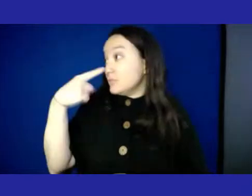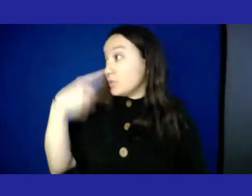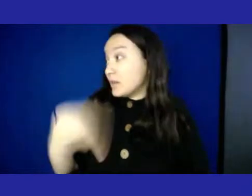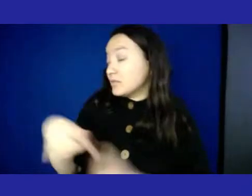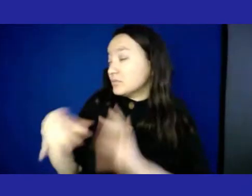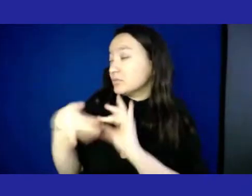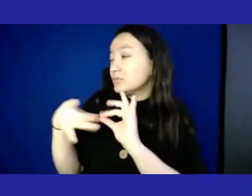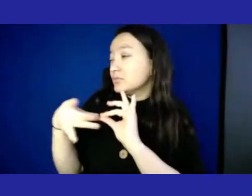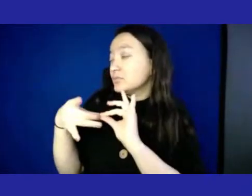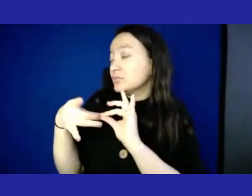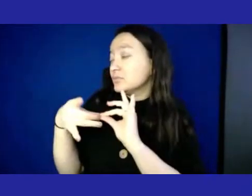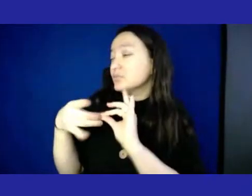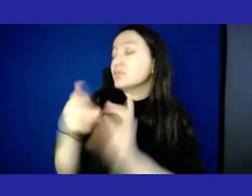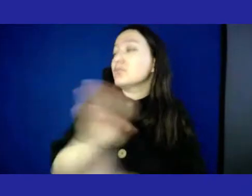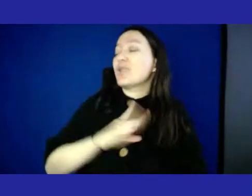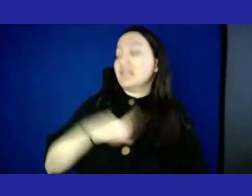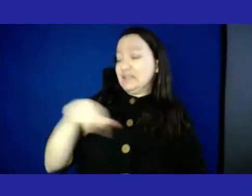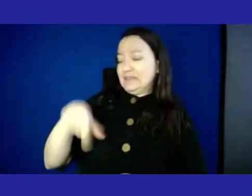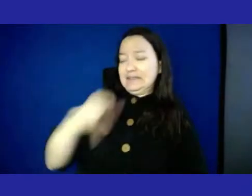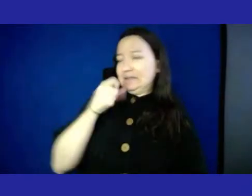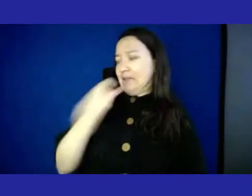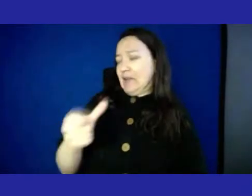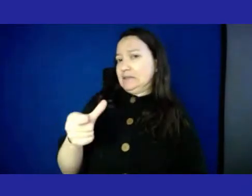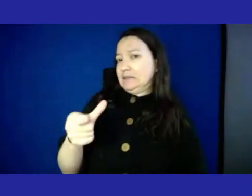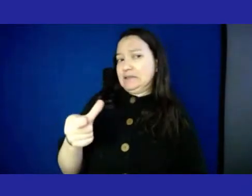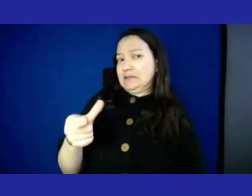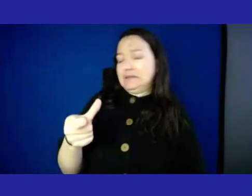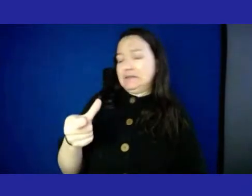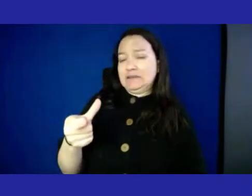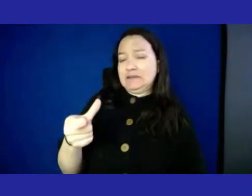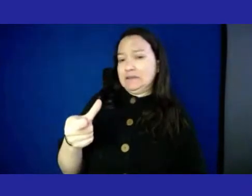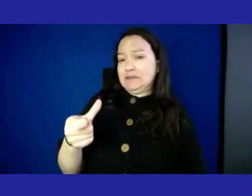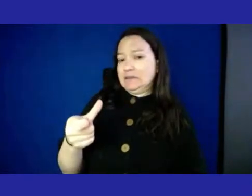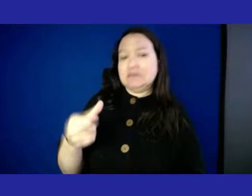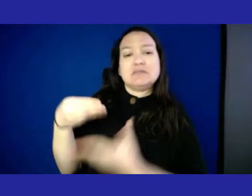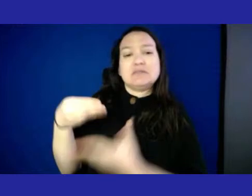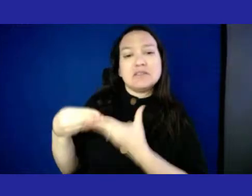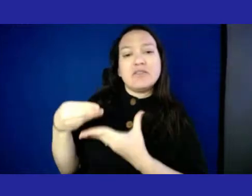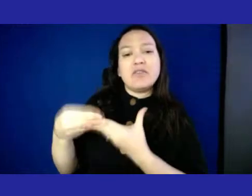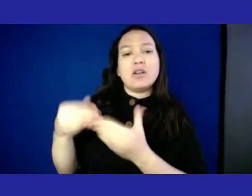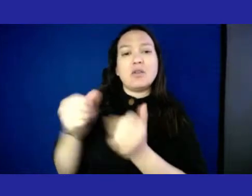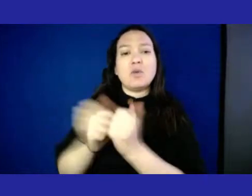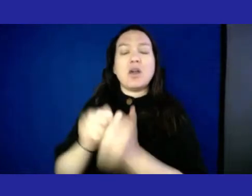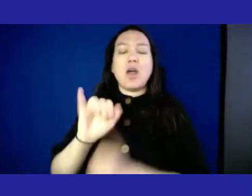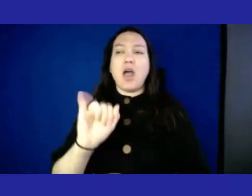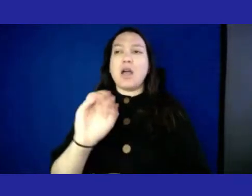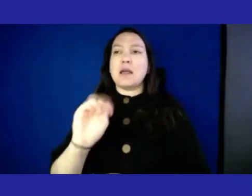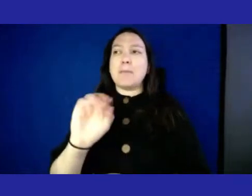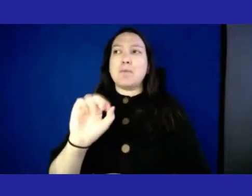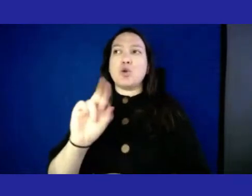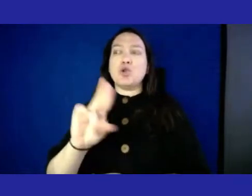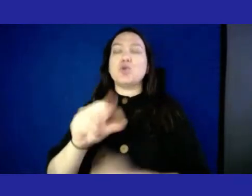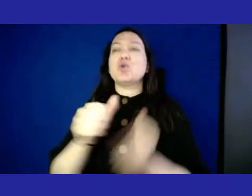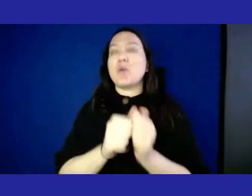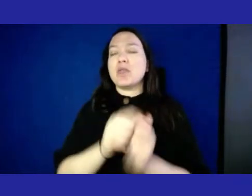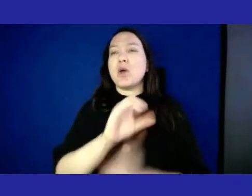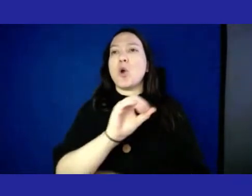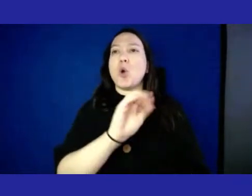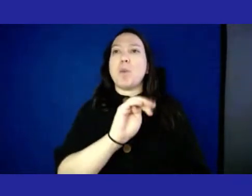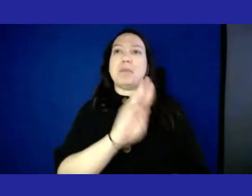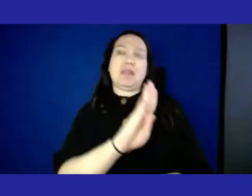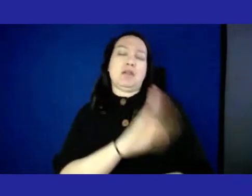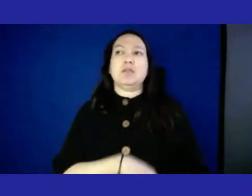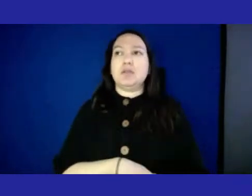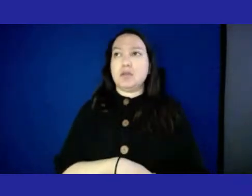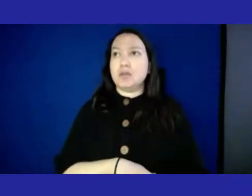mentioned to the board that this is not out. That this is funded through our MOU with OMB. So